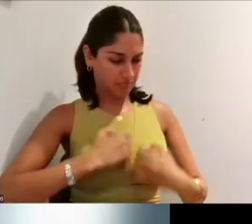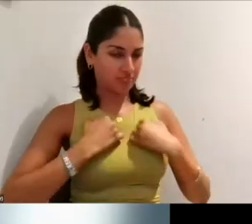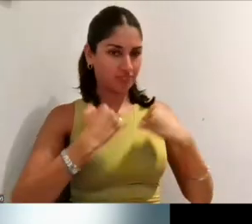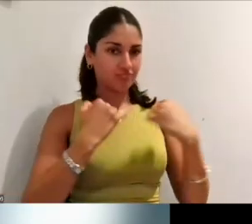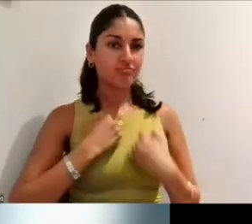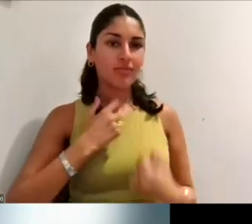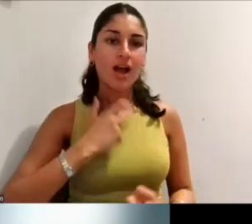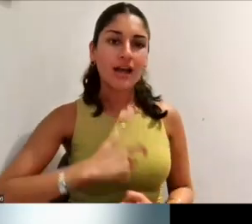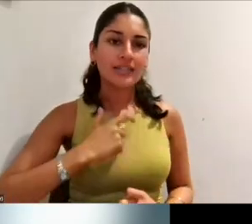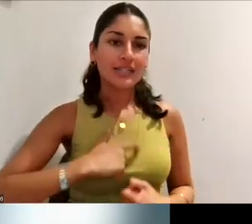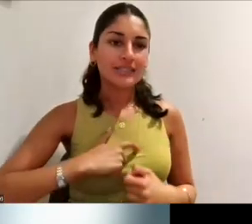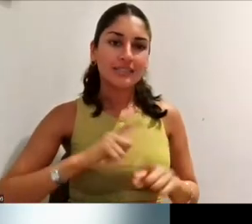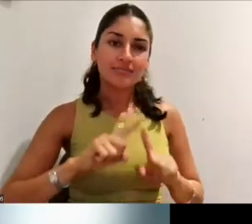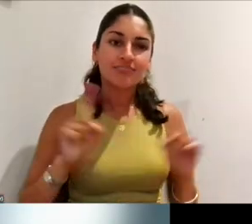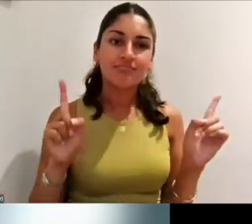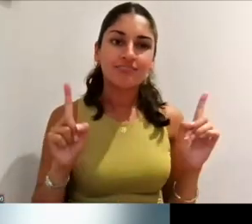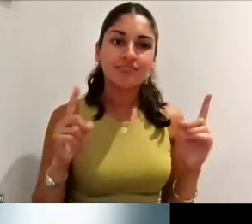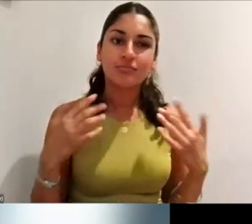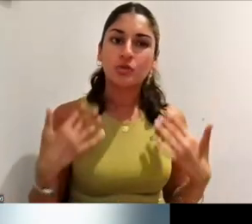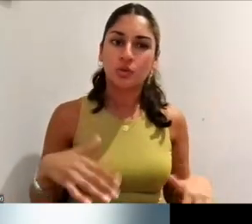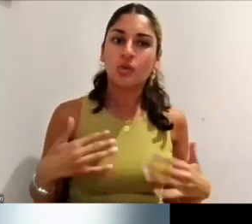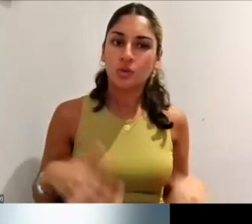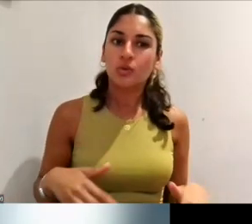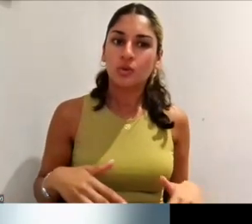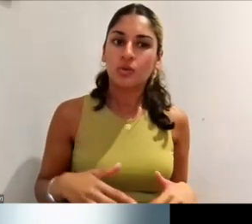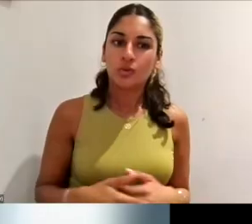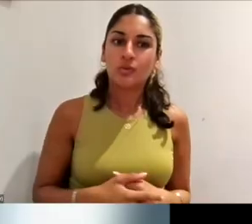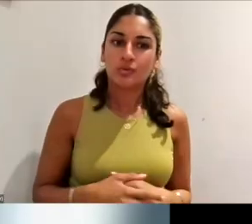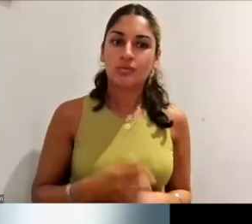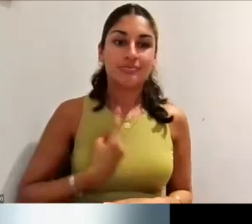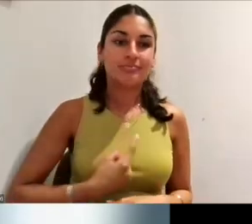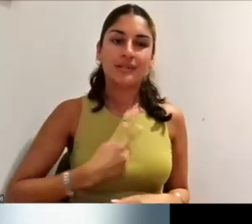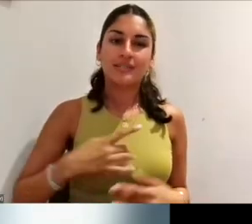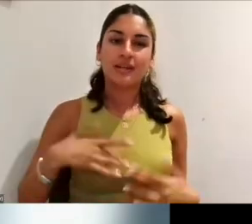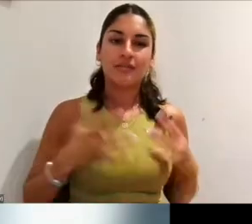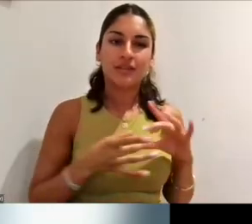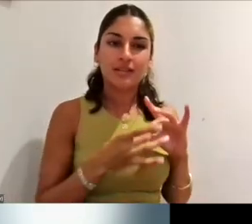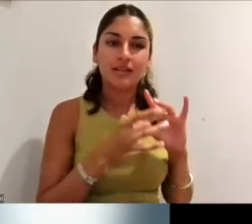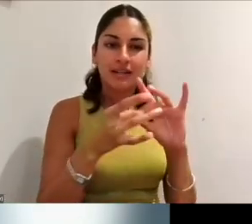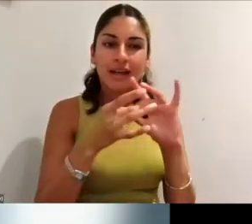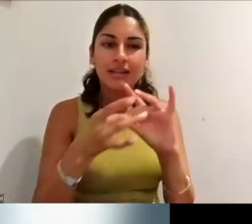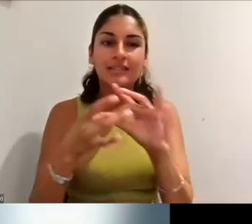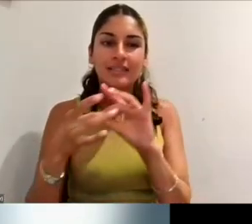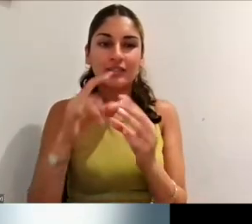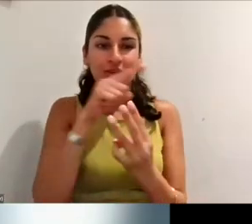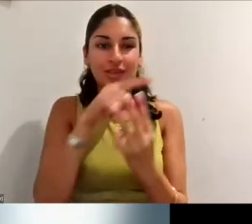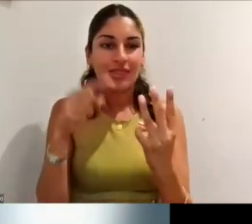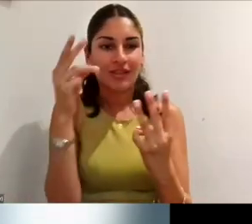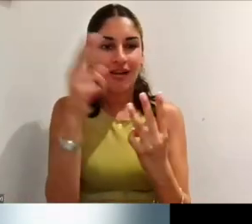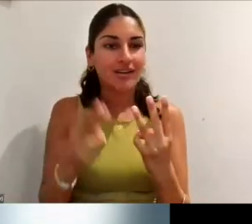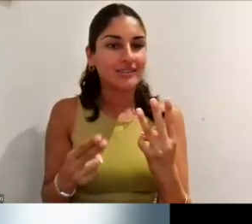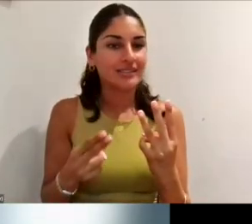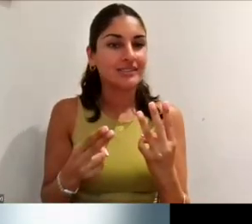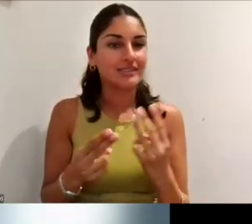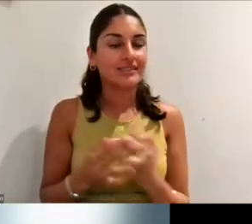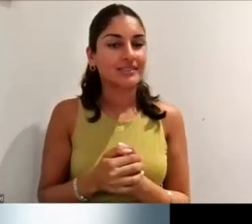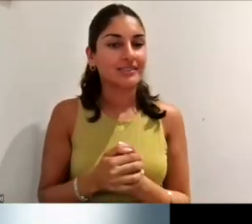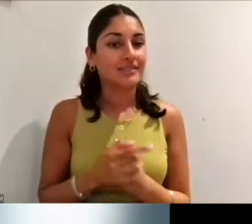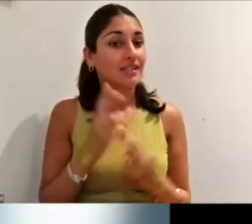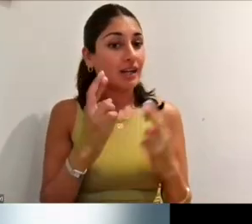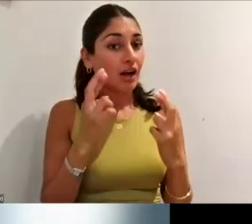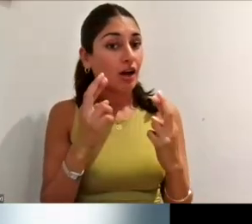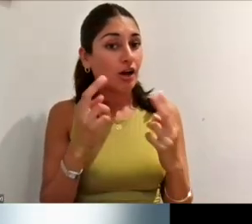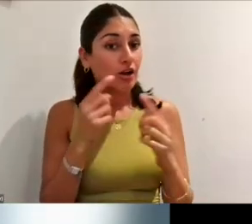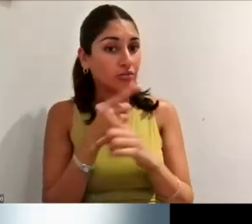So I feel definitely connected to each artist here today, and I really hope and I